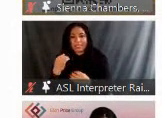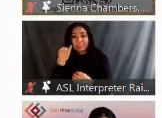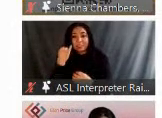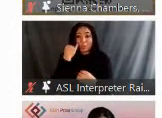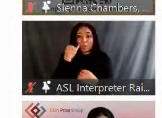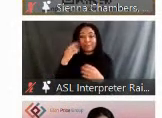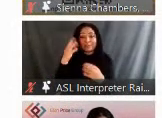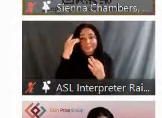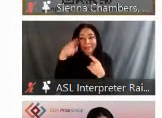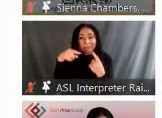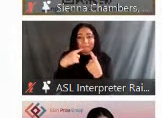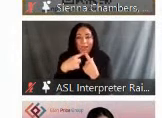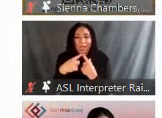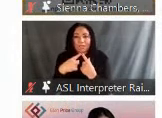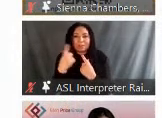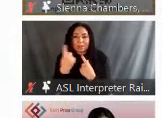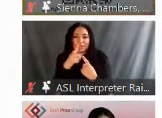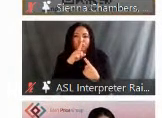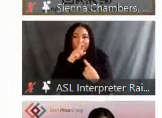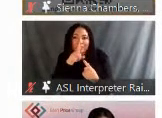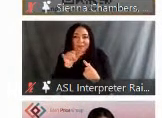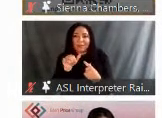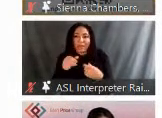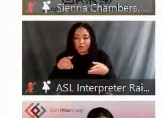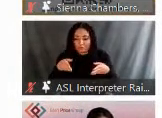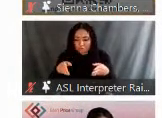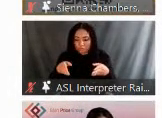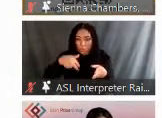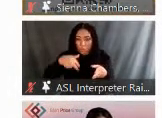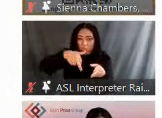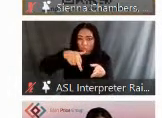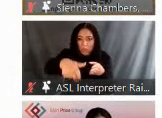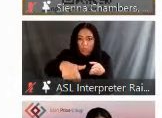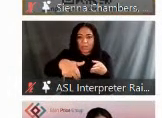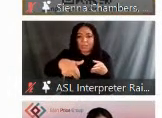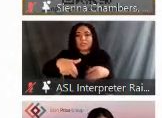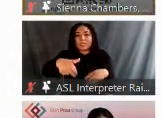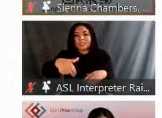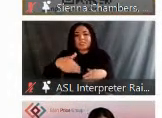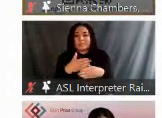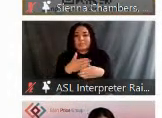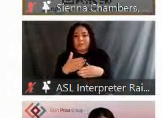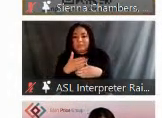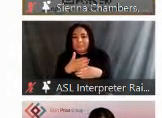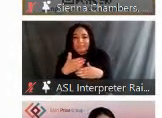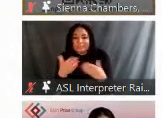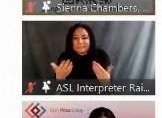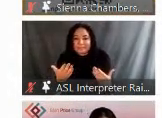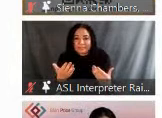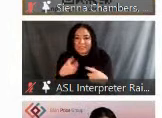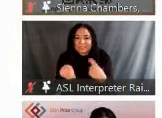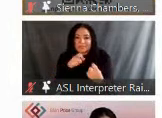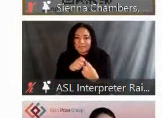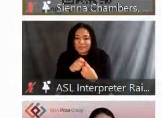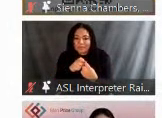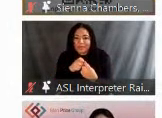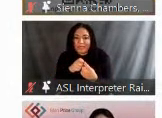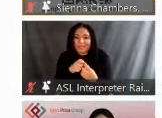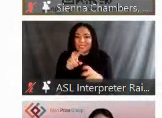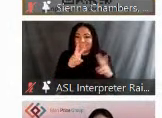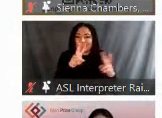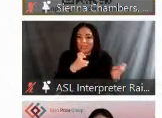looking at a crosswalk between Title V, QRS, and then quality markers as deemed by parents, and